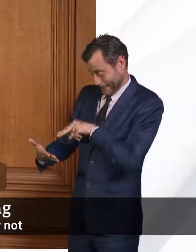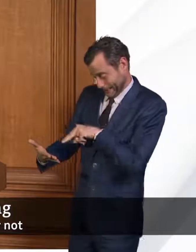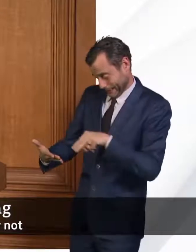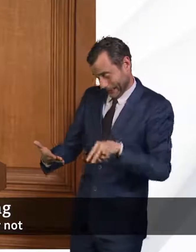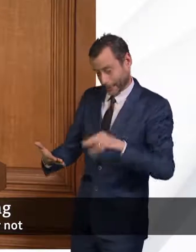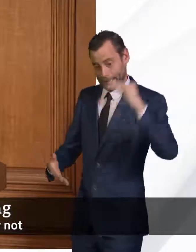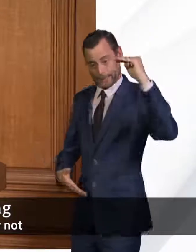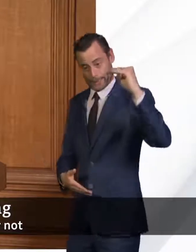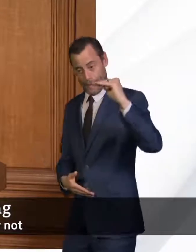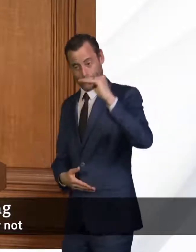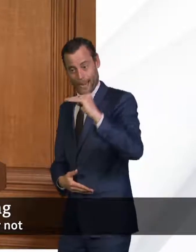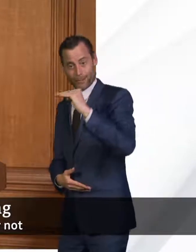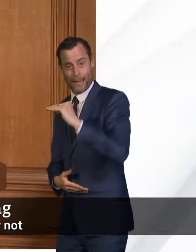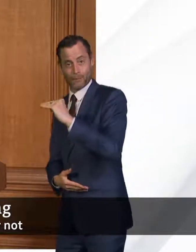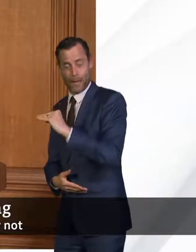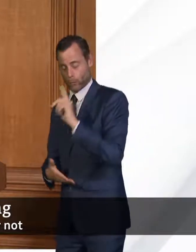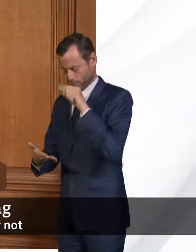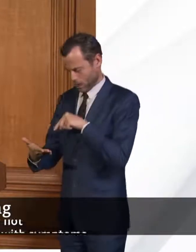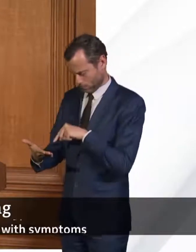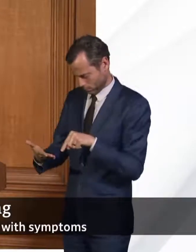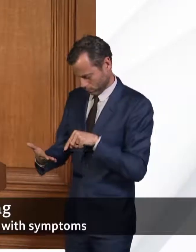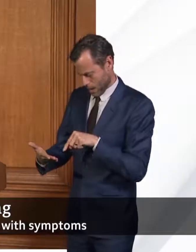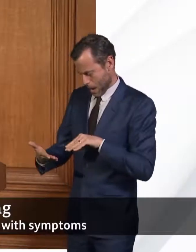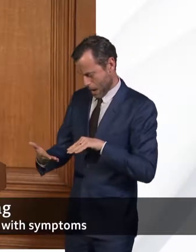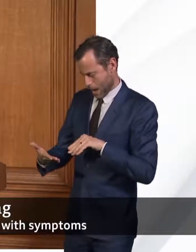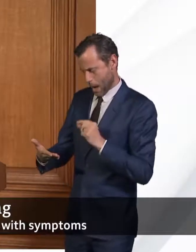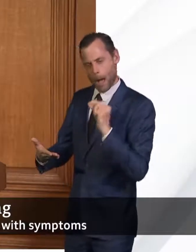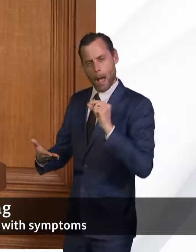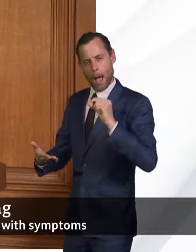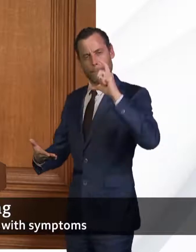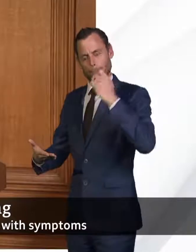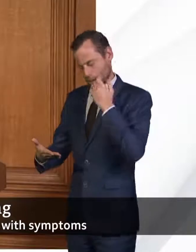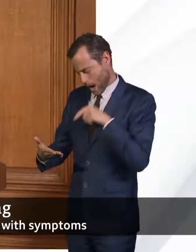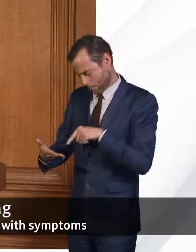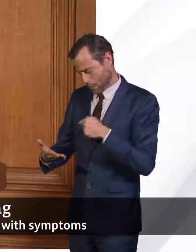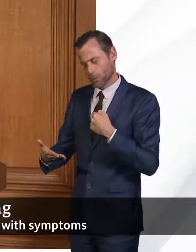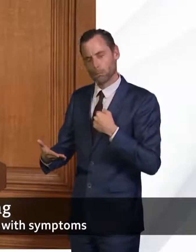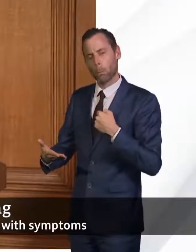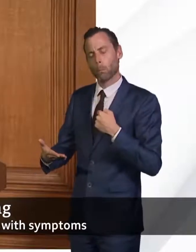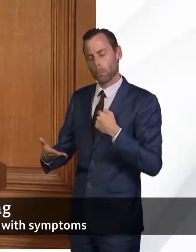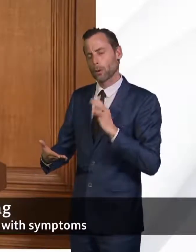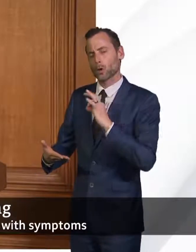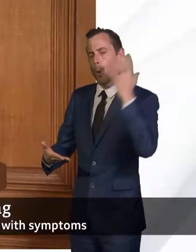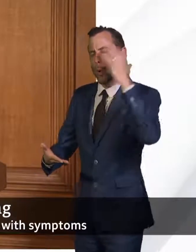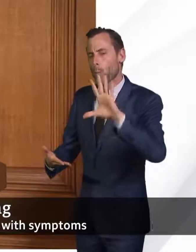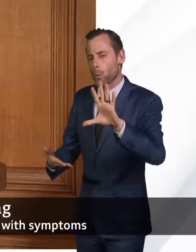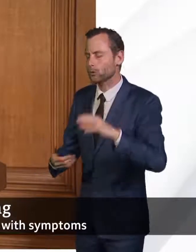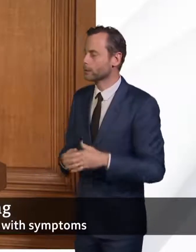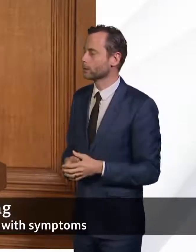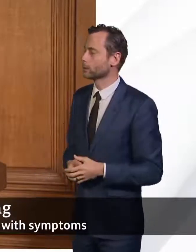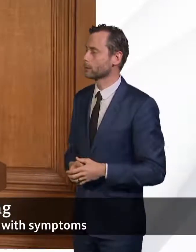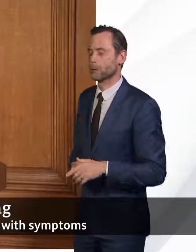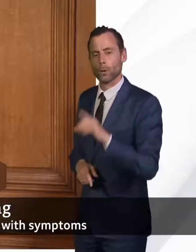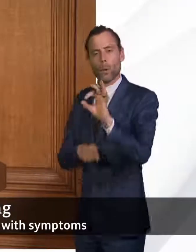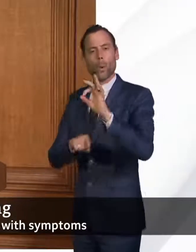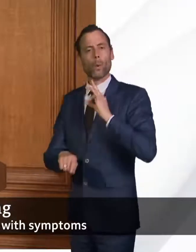regularly every day, an increase like that is not something that worries me. The question of whether or not we should have regional policies, I think, is a really